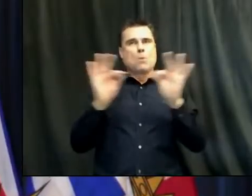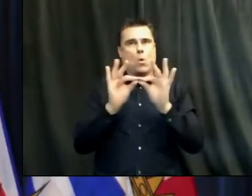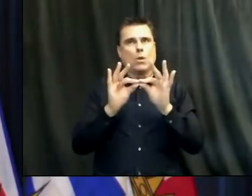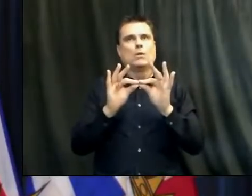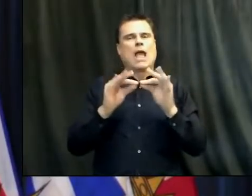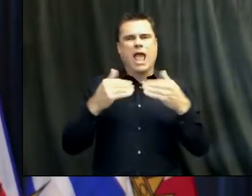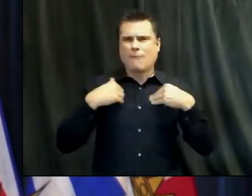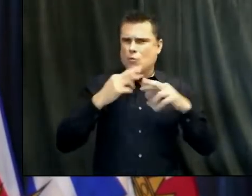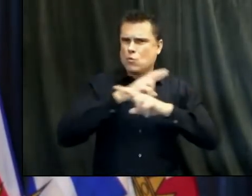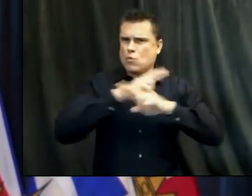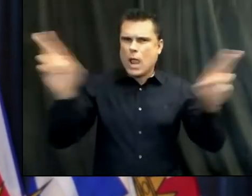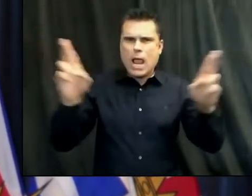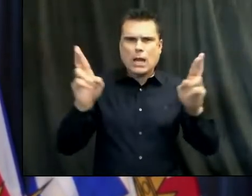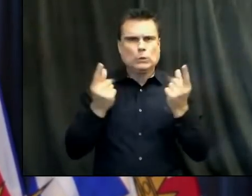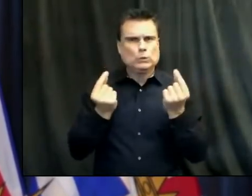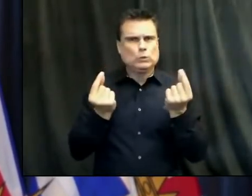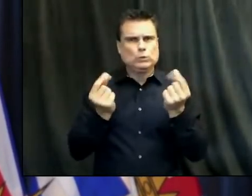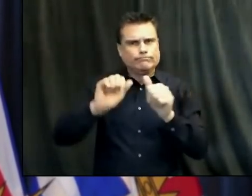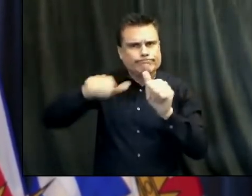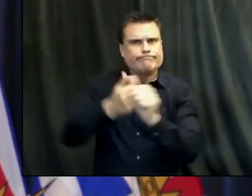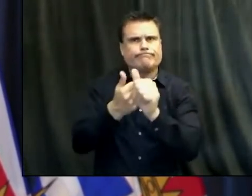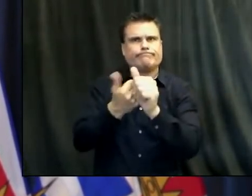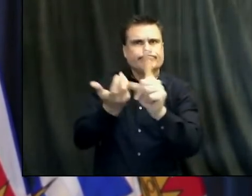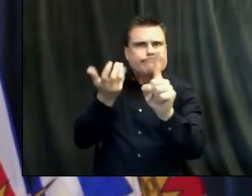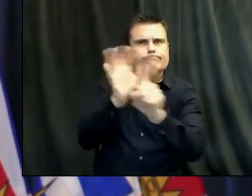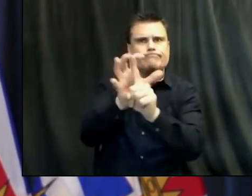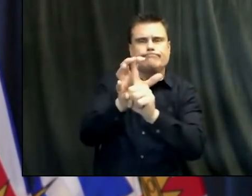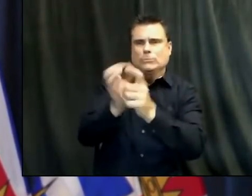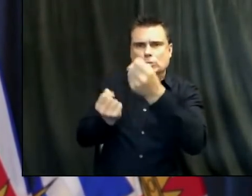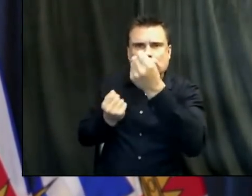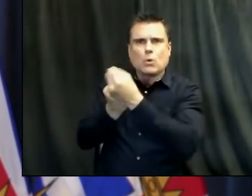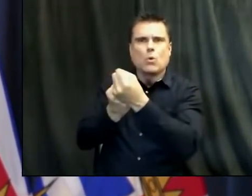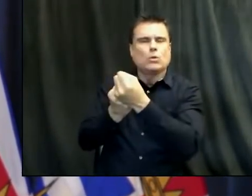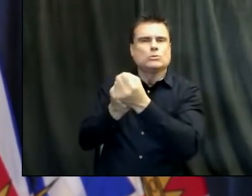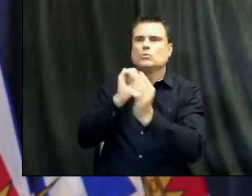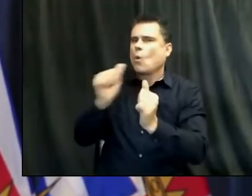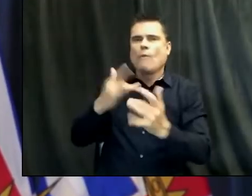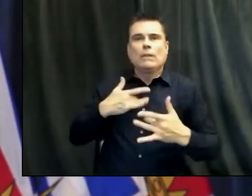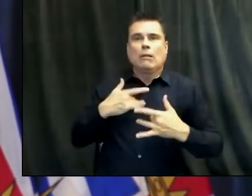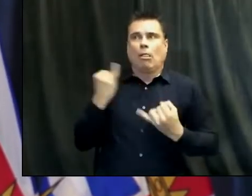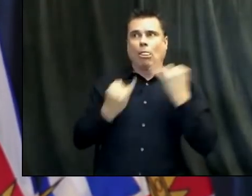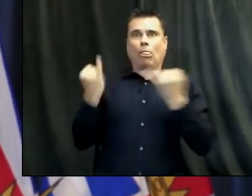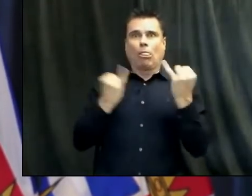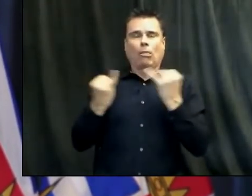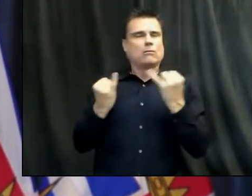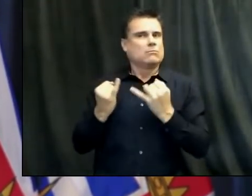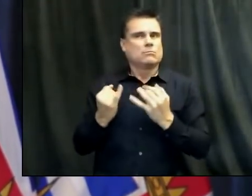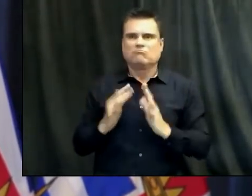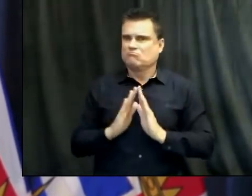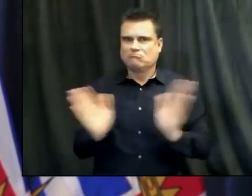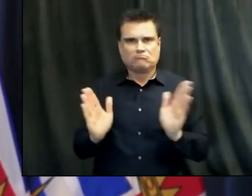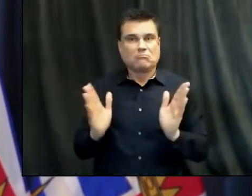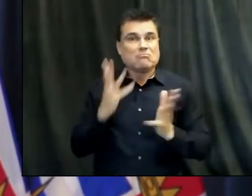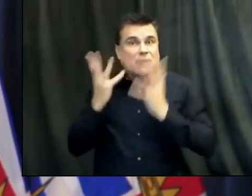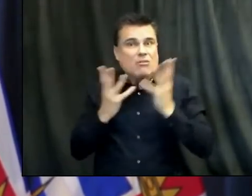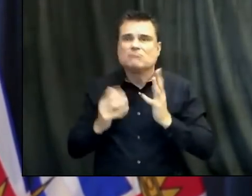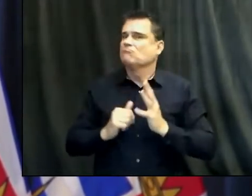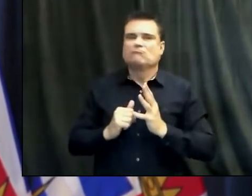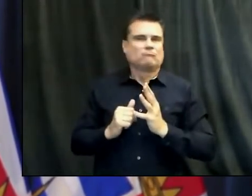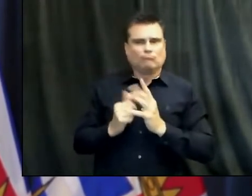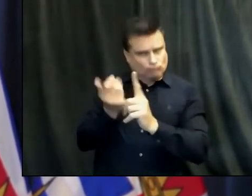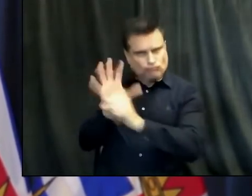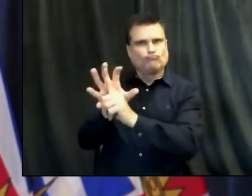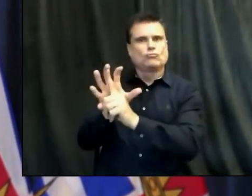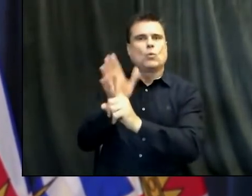I think the key point to remember is that being calm and being kind and being safe is not